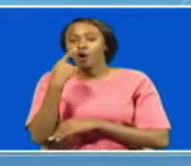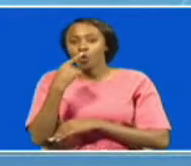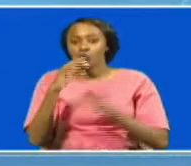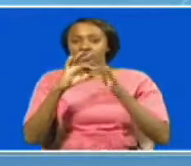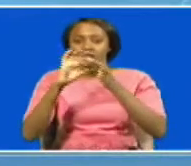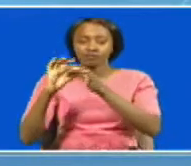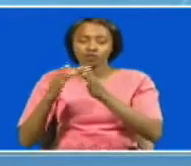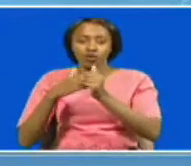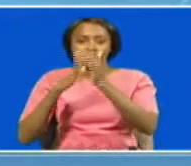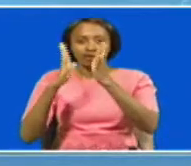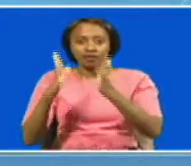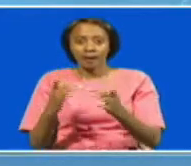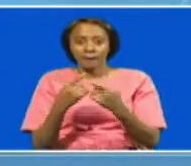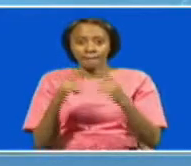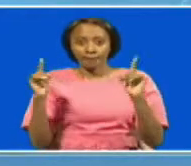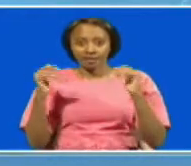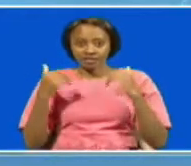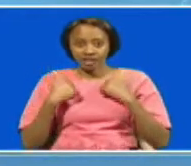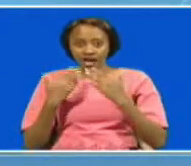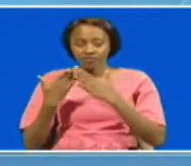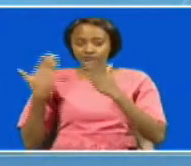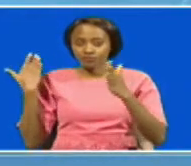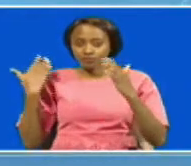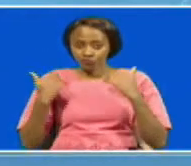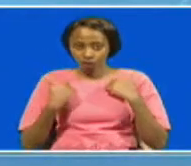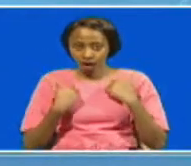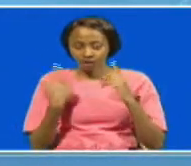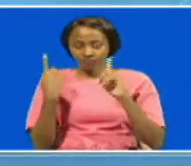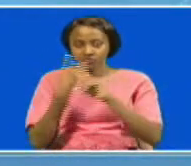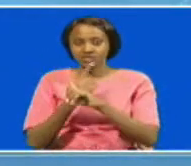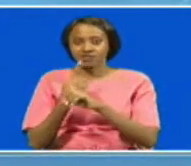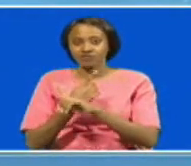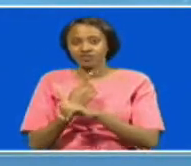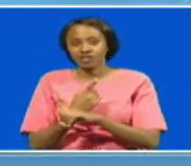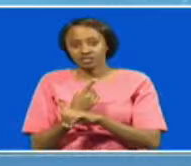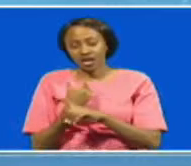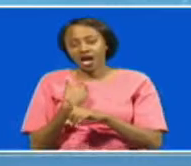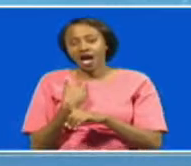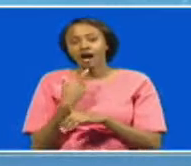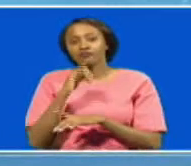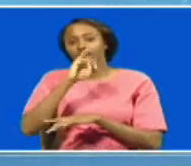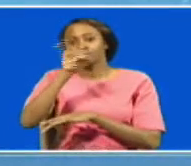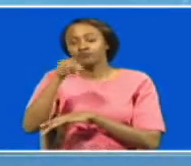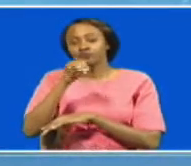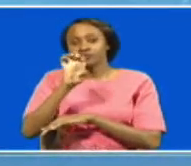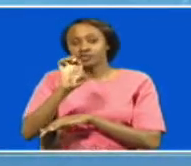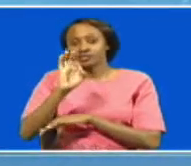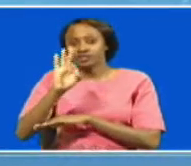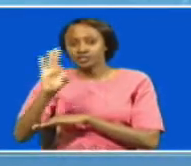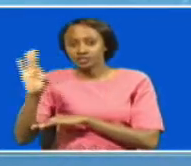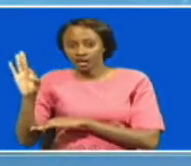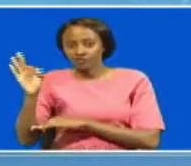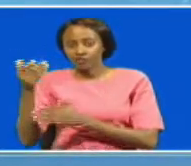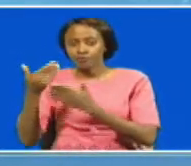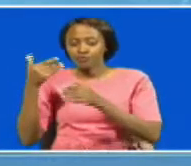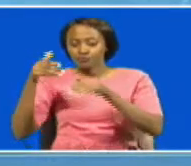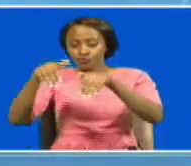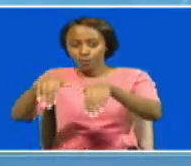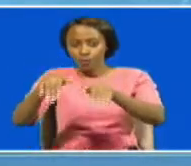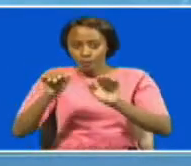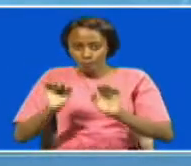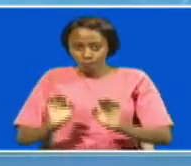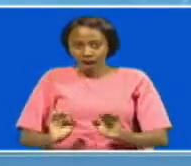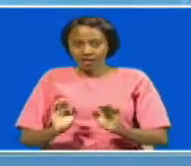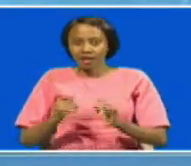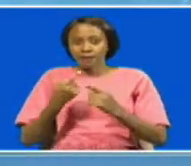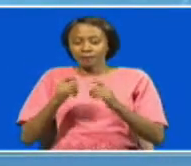Raila Odinga. But then scenes of people hanging around a family firm where Jeff Mwathi was buried and braving a strong